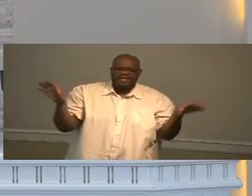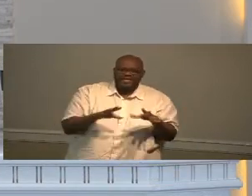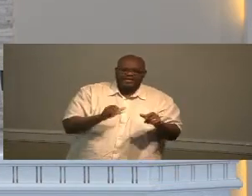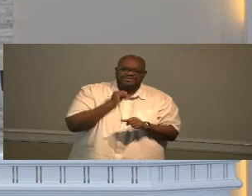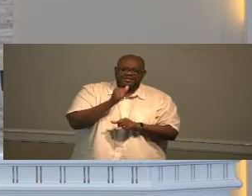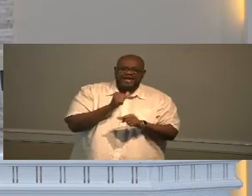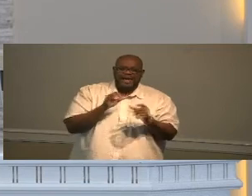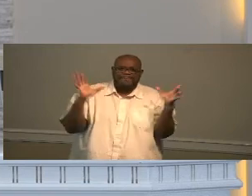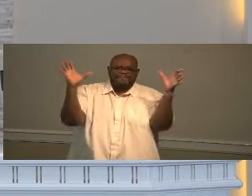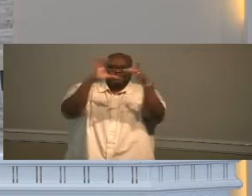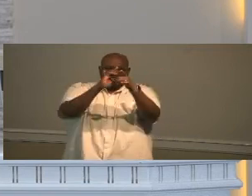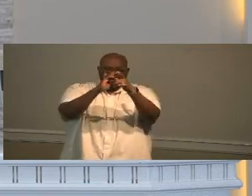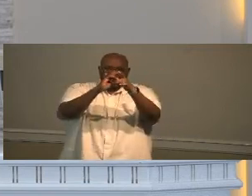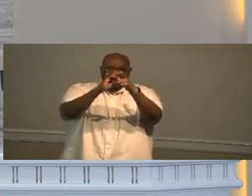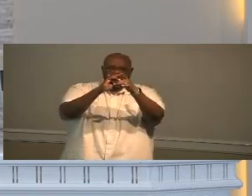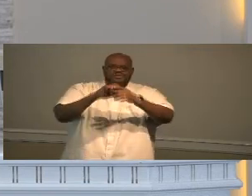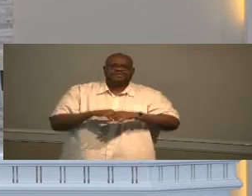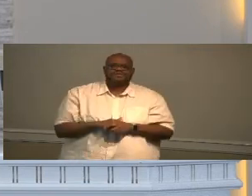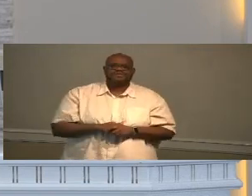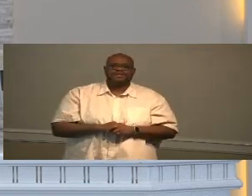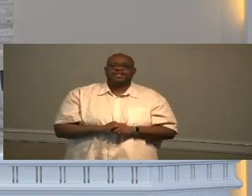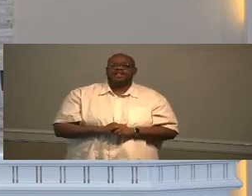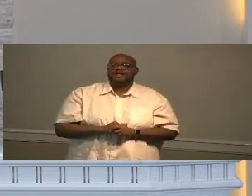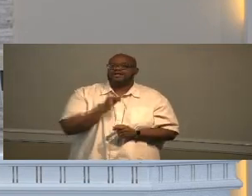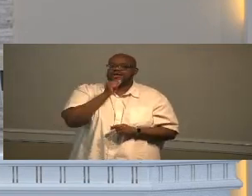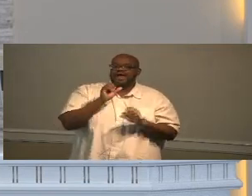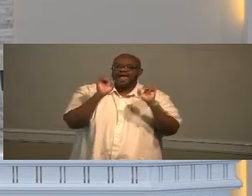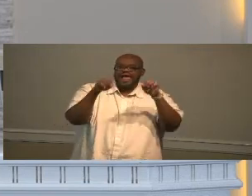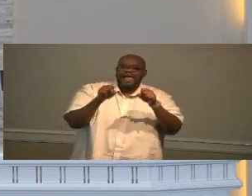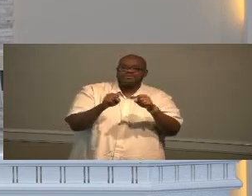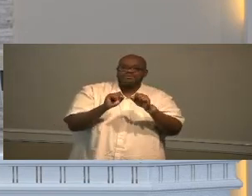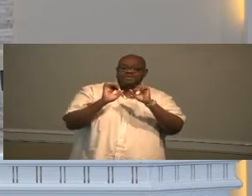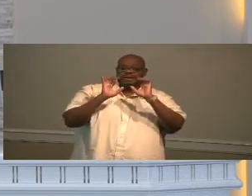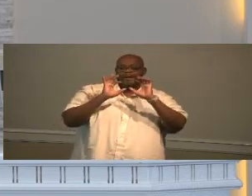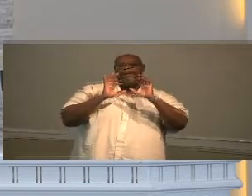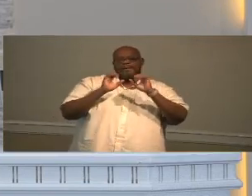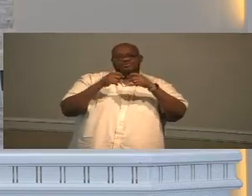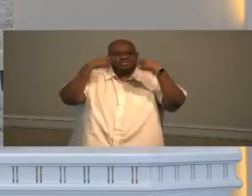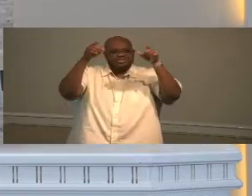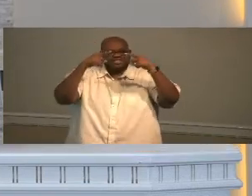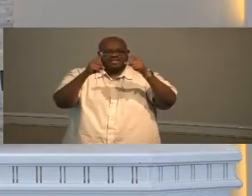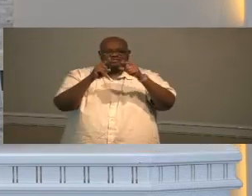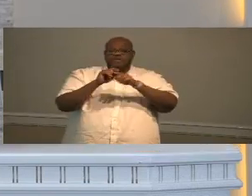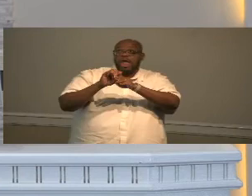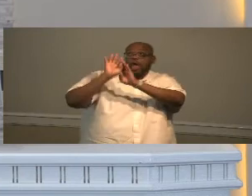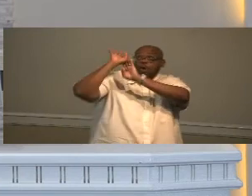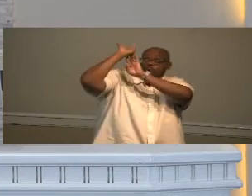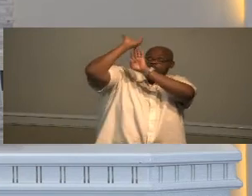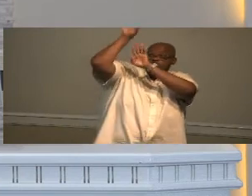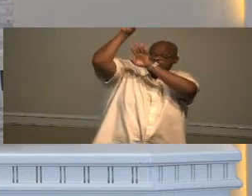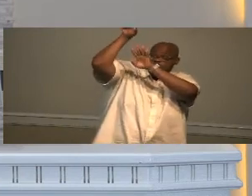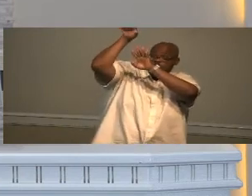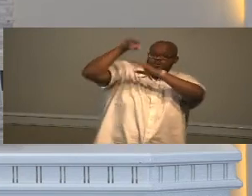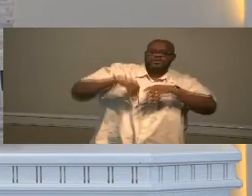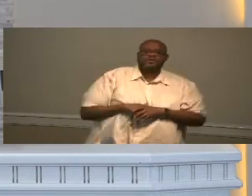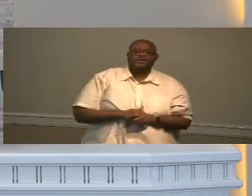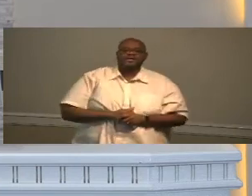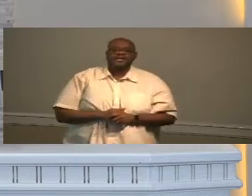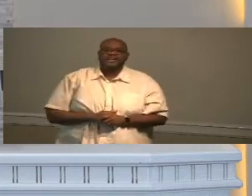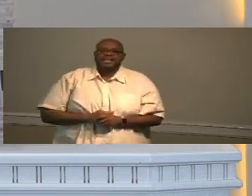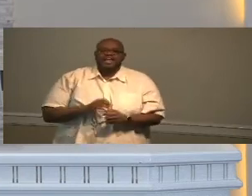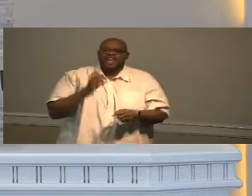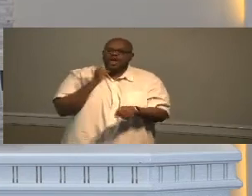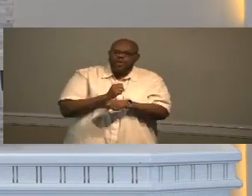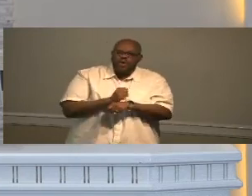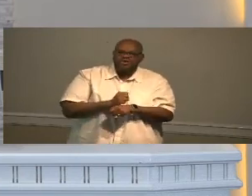match. They were unable to sink the basket. They may have shot too short, too long, too hard, or